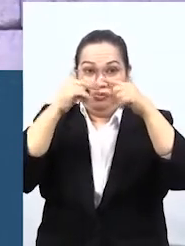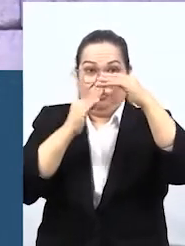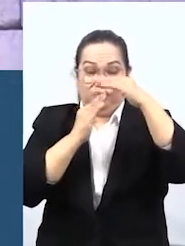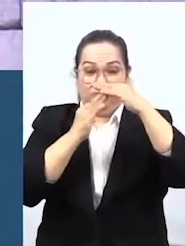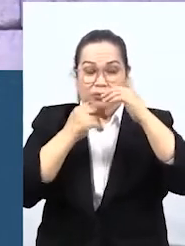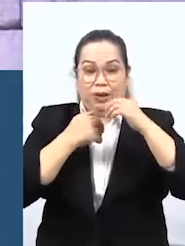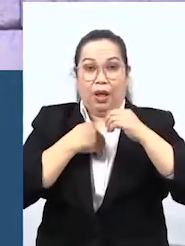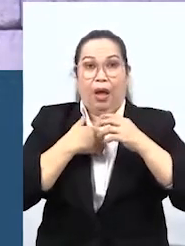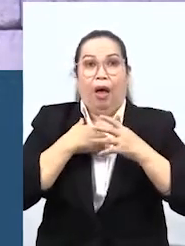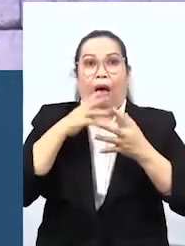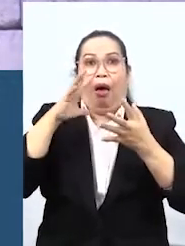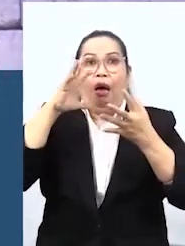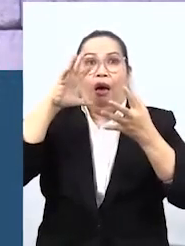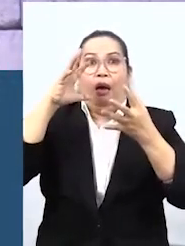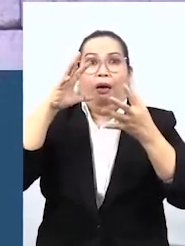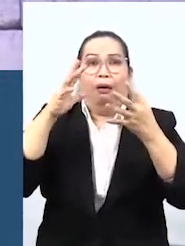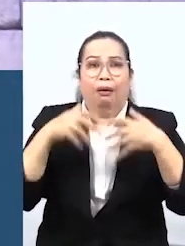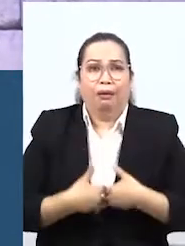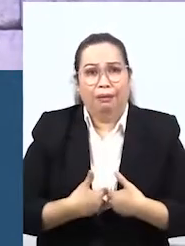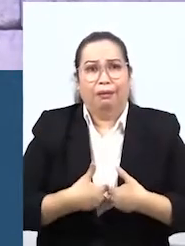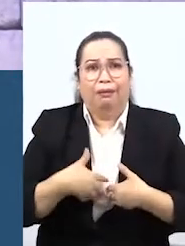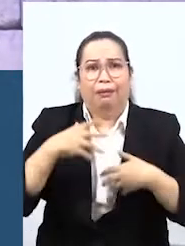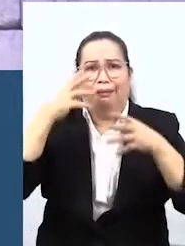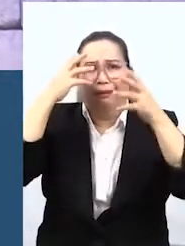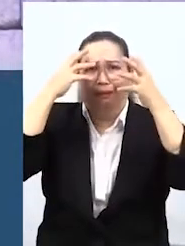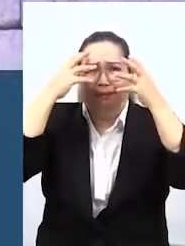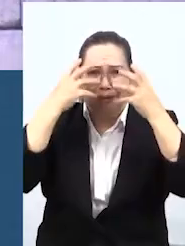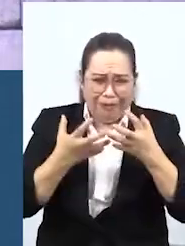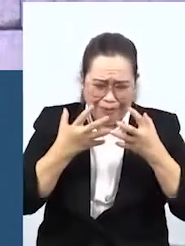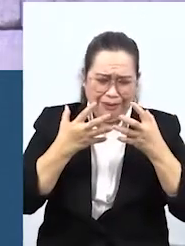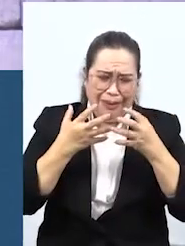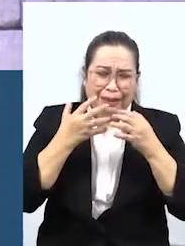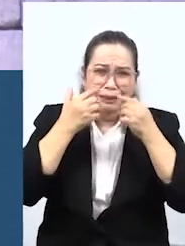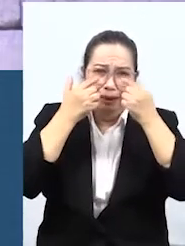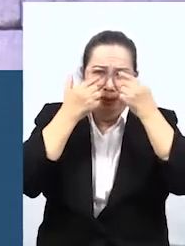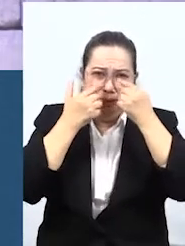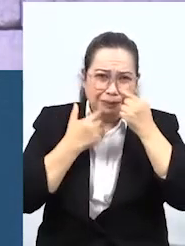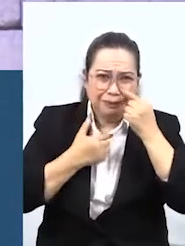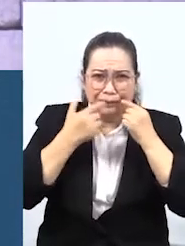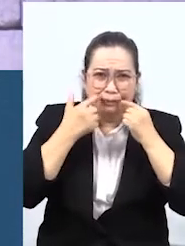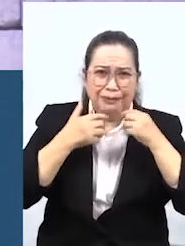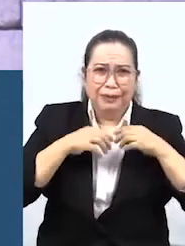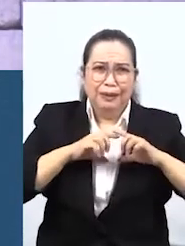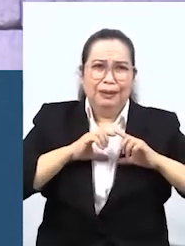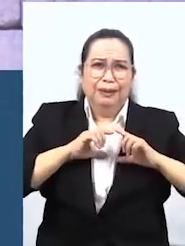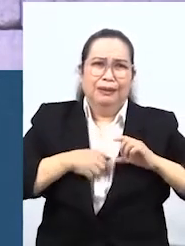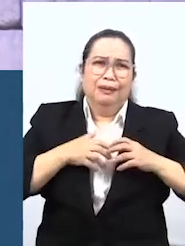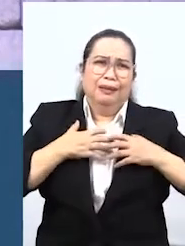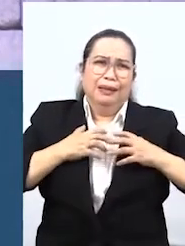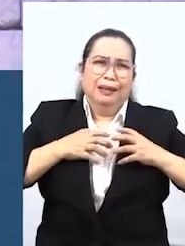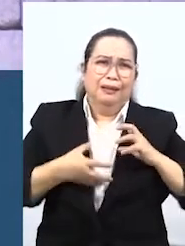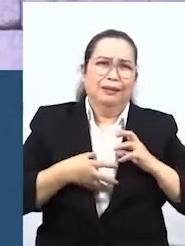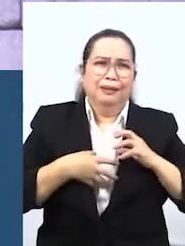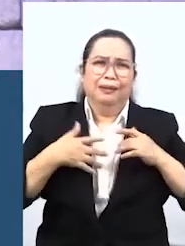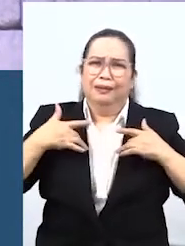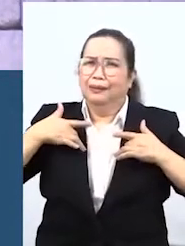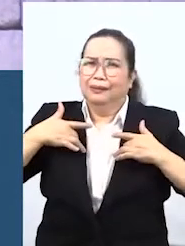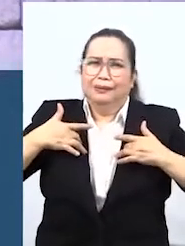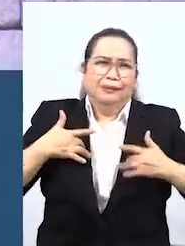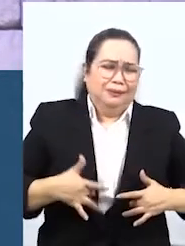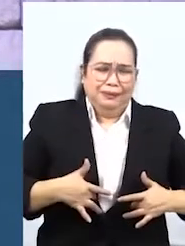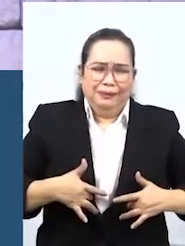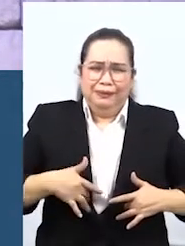shattered my world I was crying I was brokenhearted somebody says to